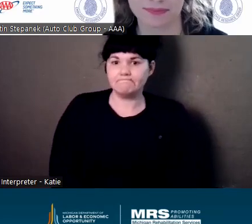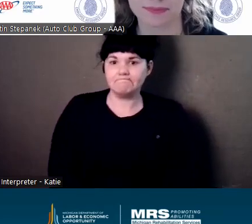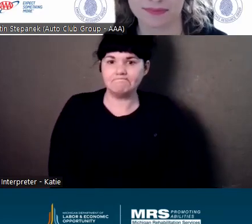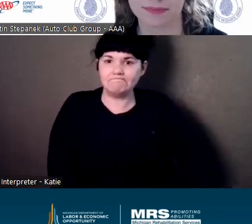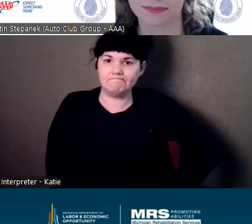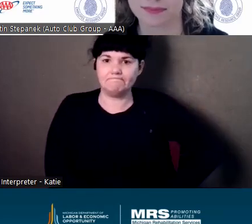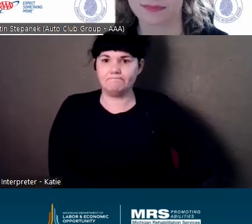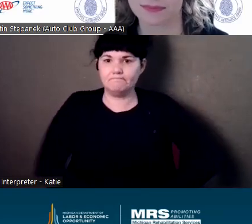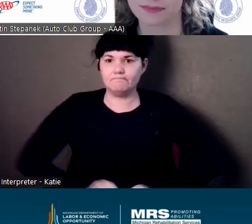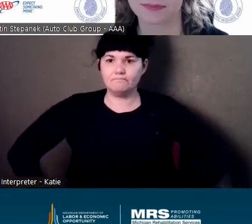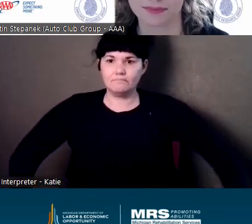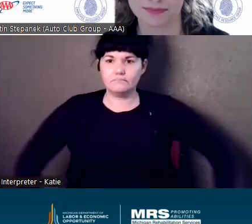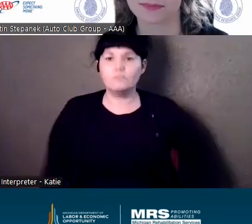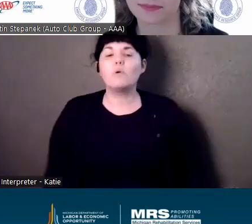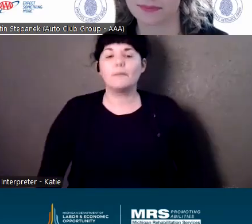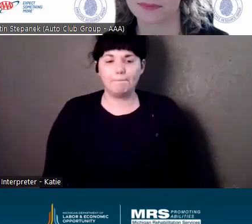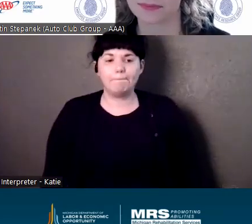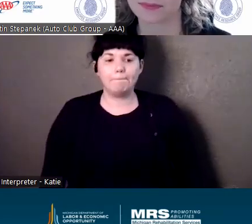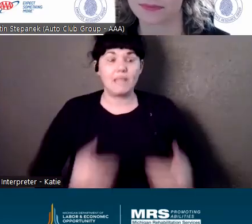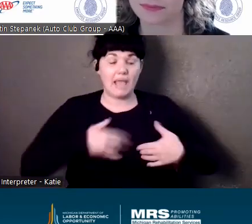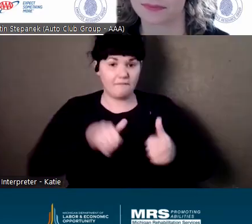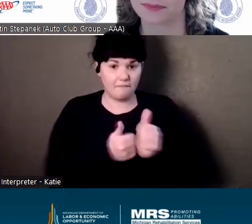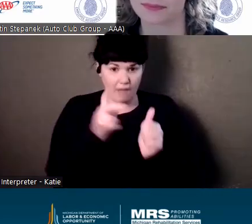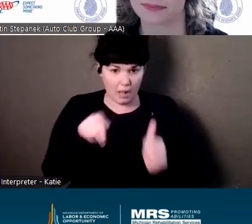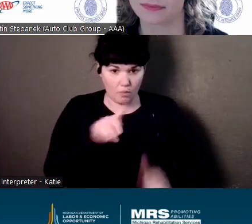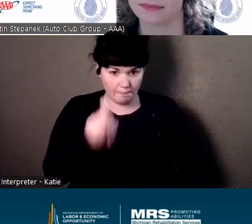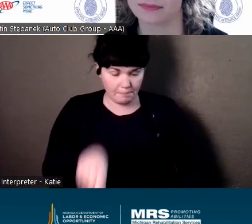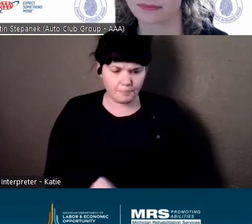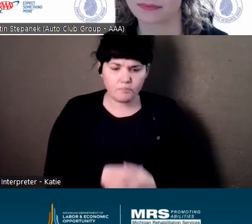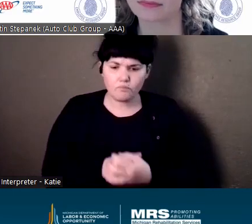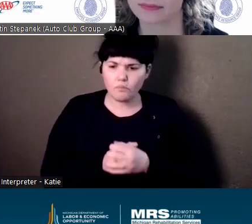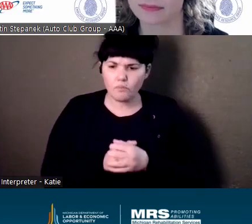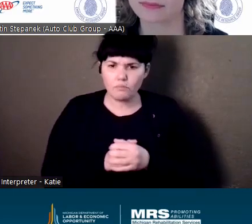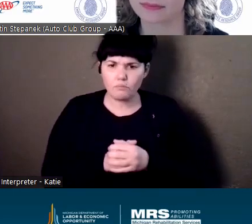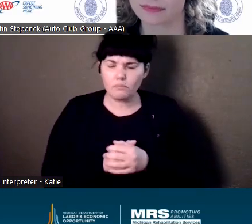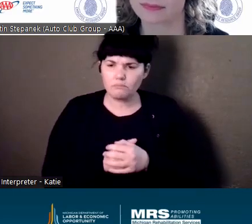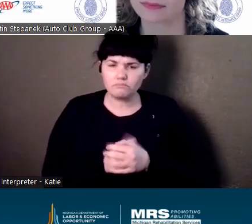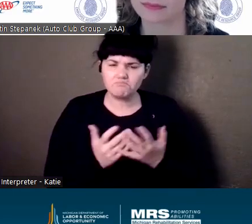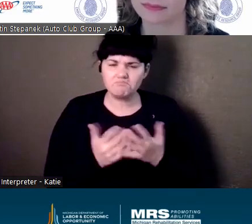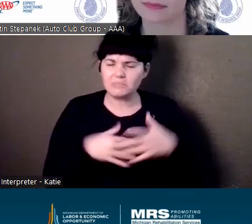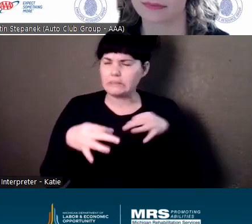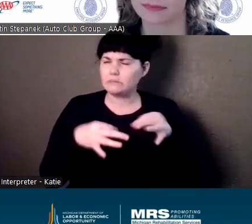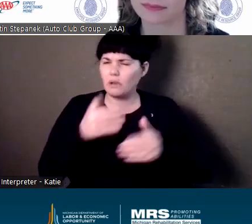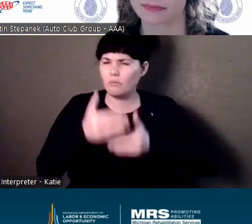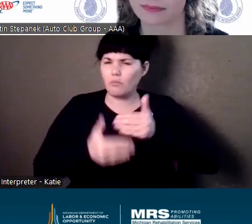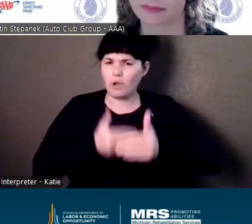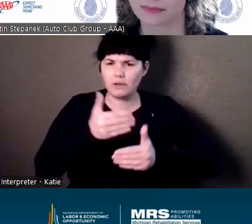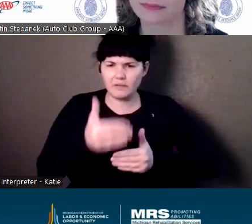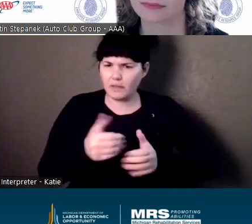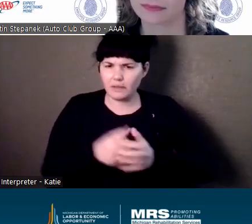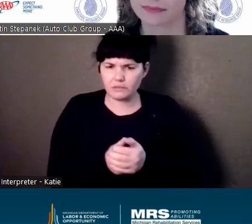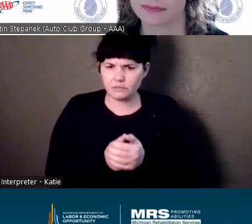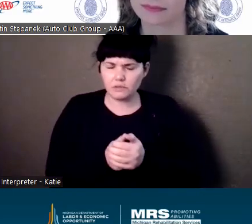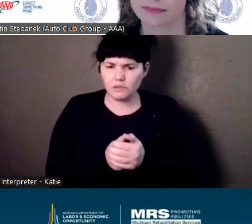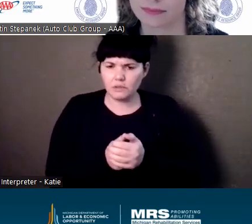So I guess I have a follow-up to that. Is there the process, is that like the process of requesting accommodation is something